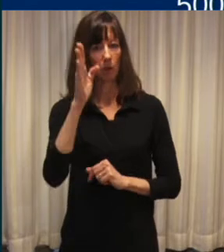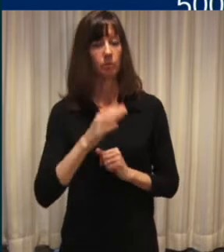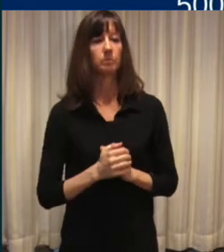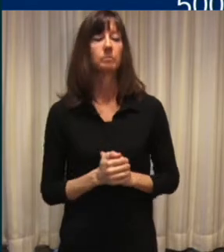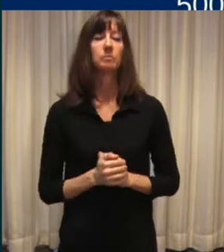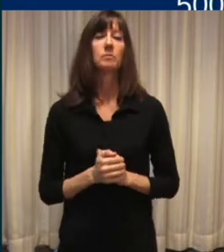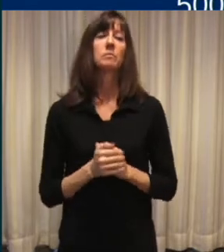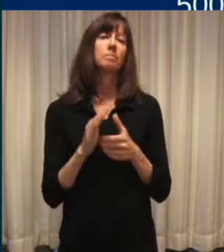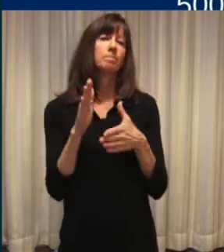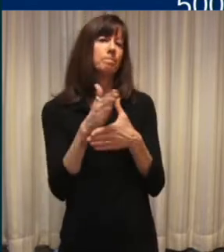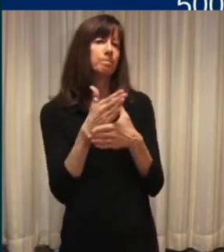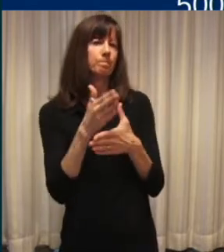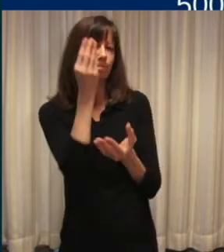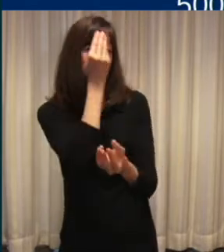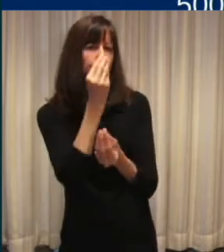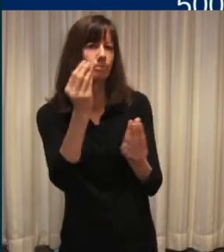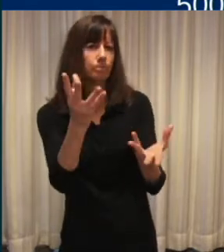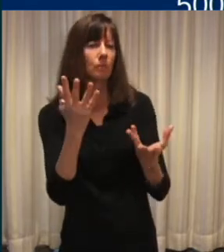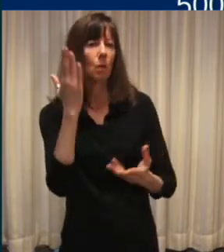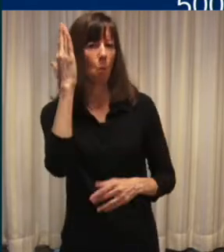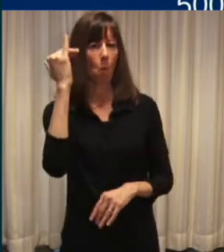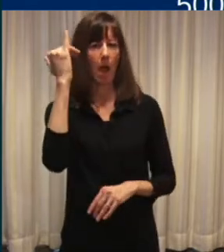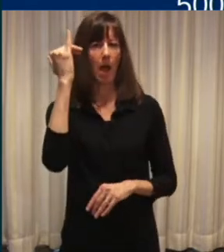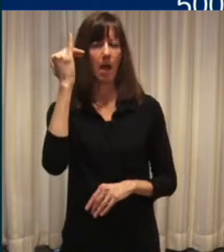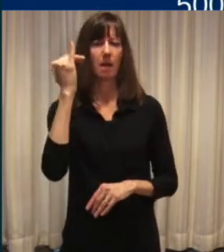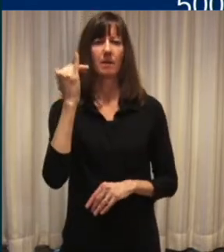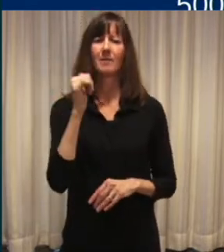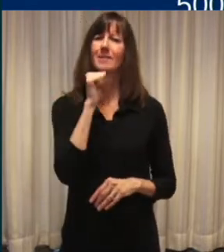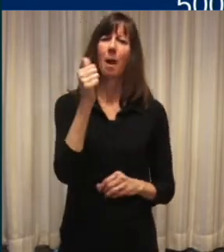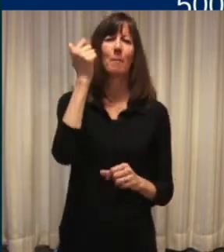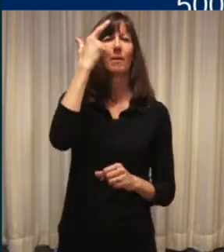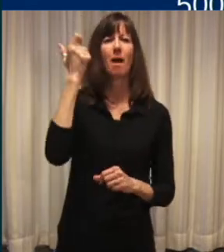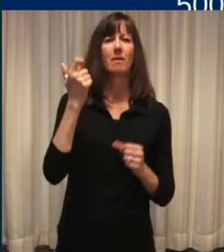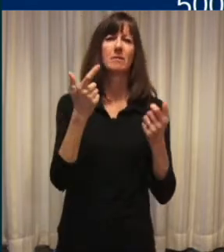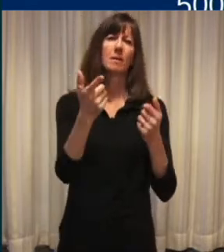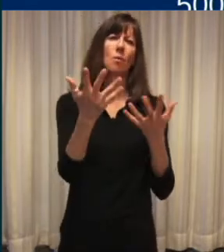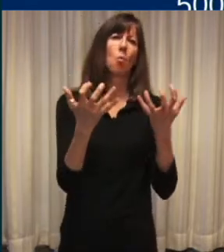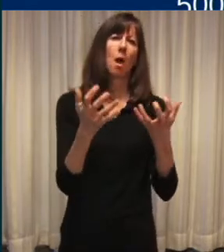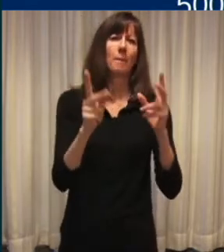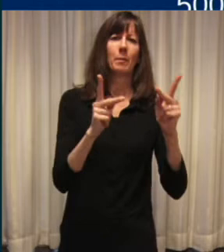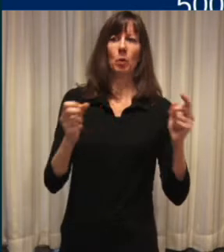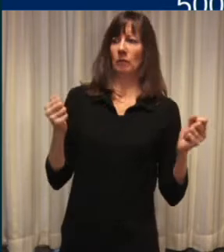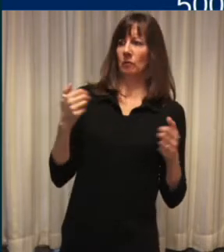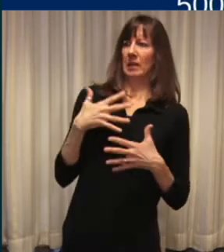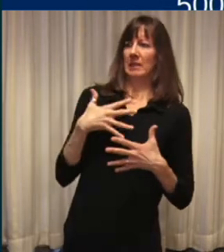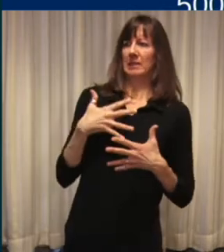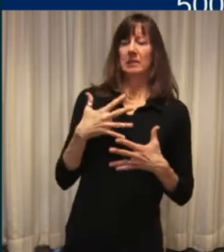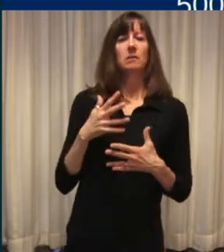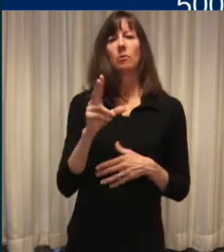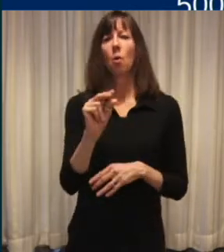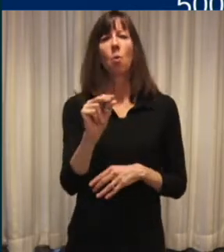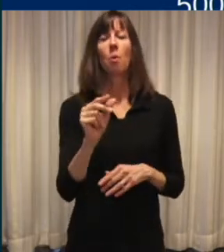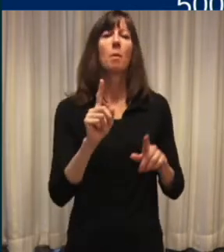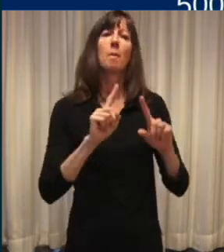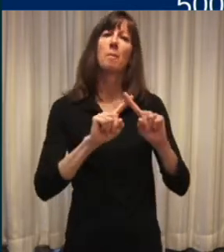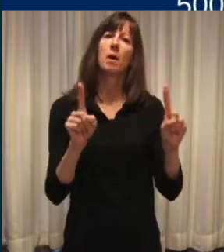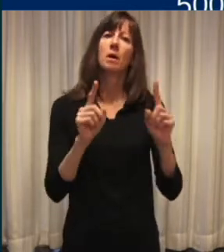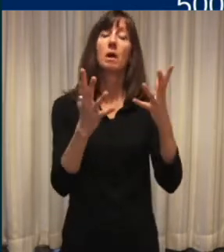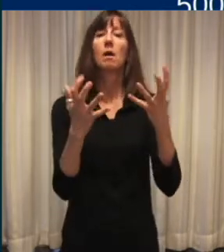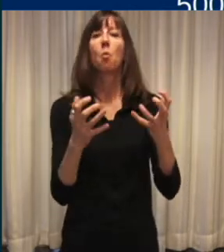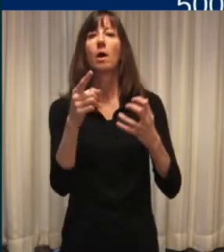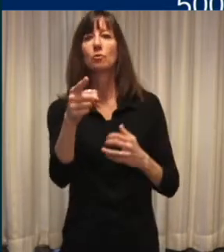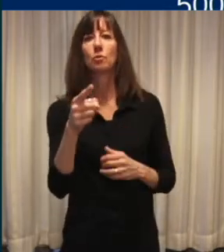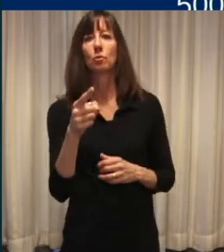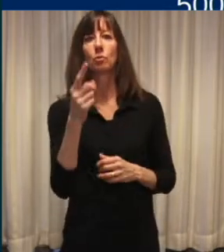trying to make people afraid or concerned, but really because I want you to understand what we're seeing and what we're projecting